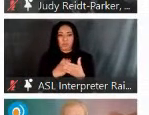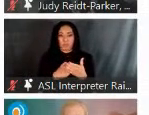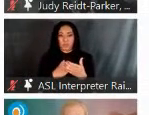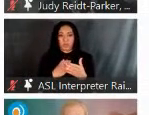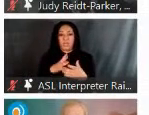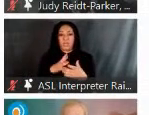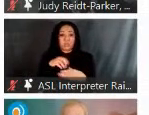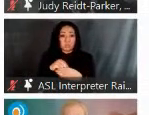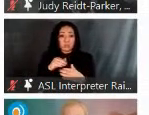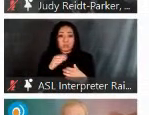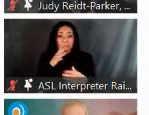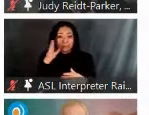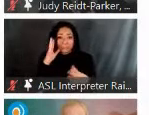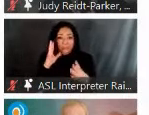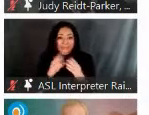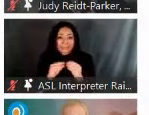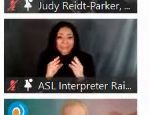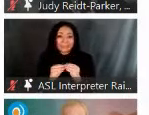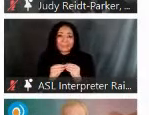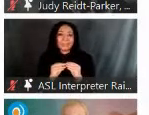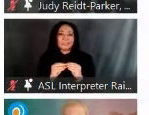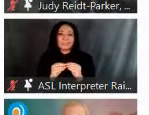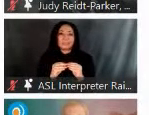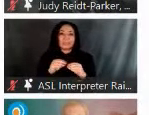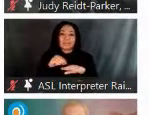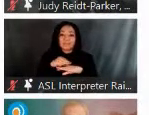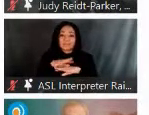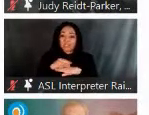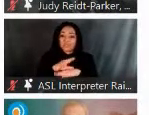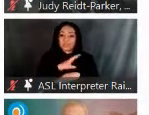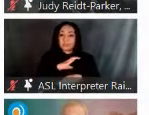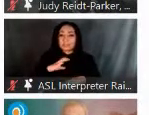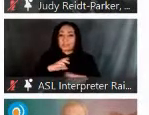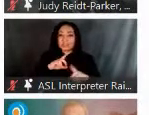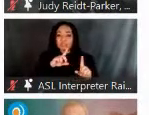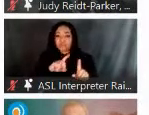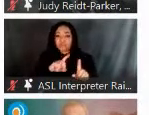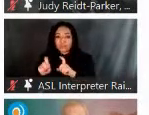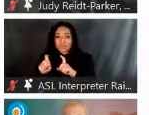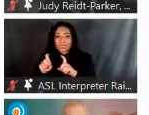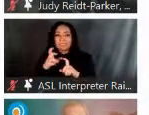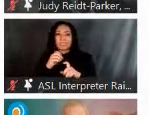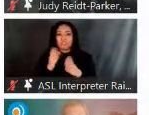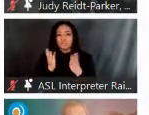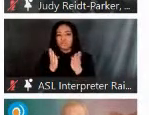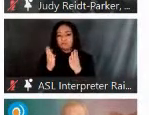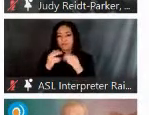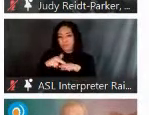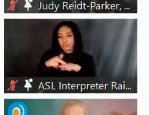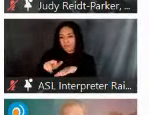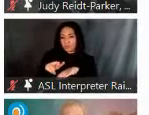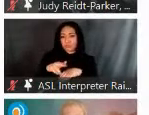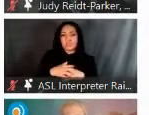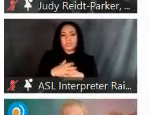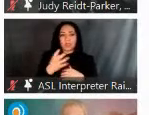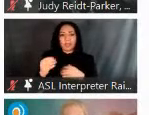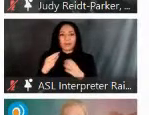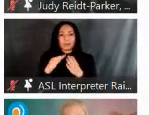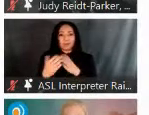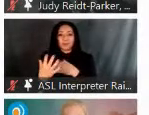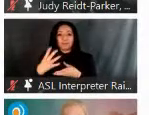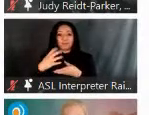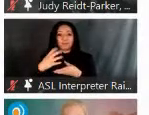meetings, an advisory committee, survey, and service referrals, and a community involvement